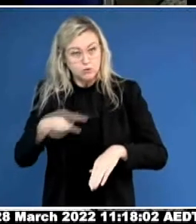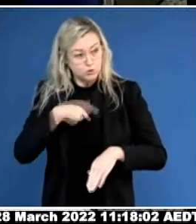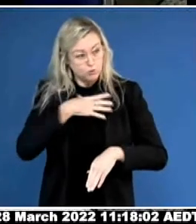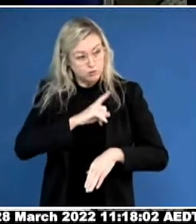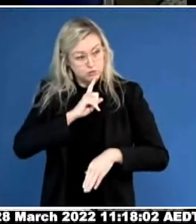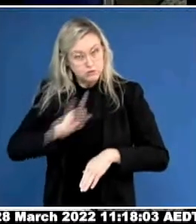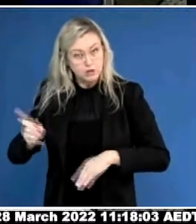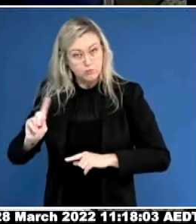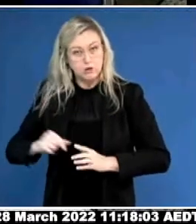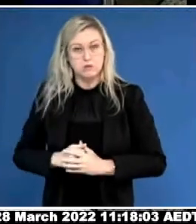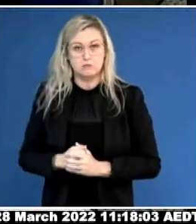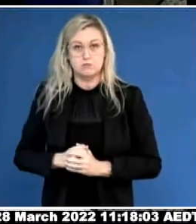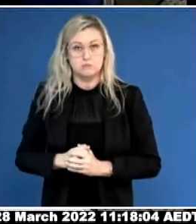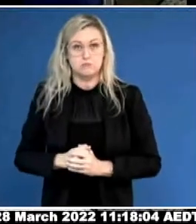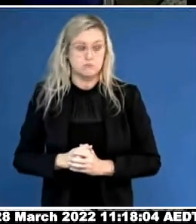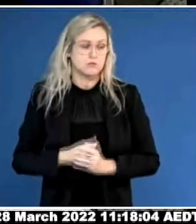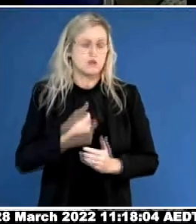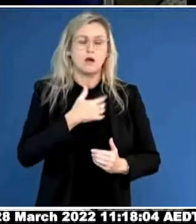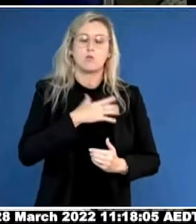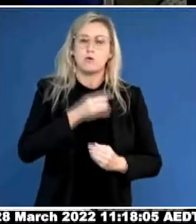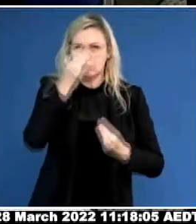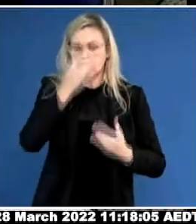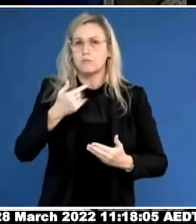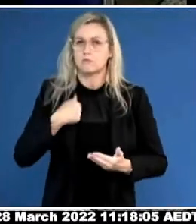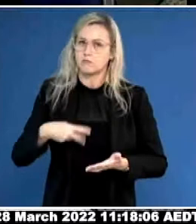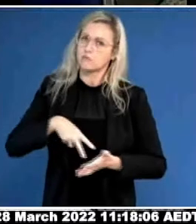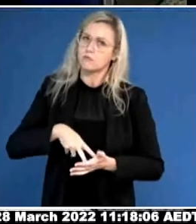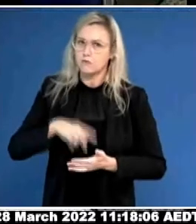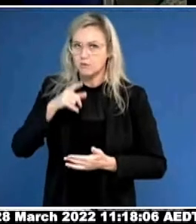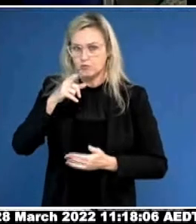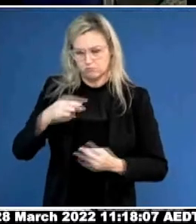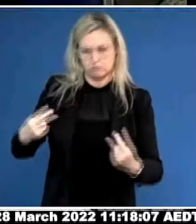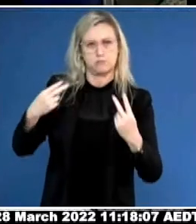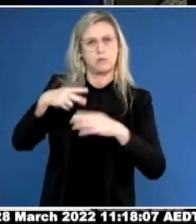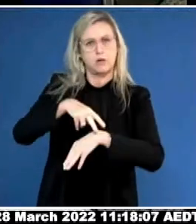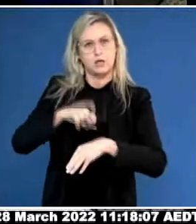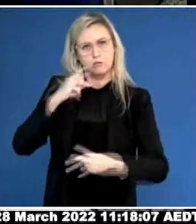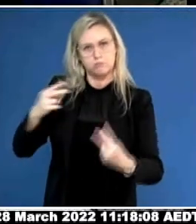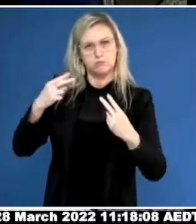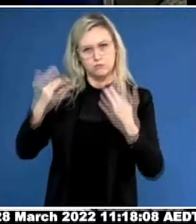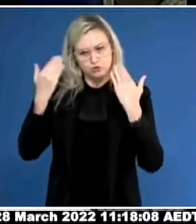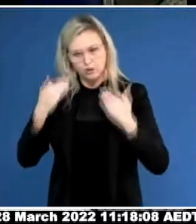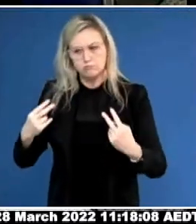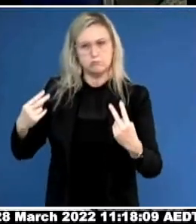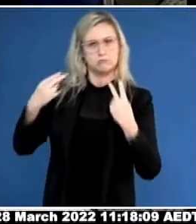They notice you. Yeah, and understand. And yeah. Yeah.